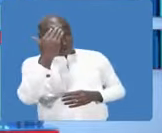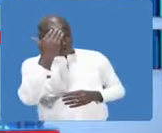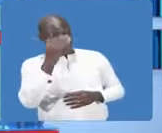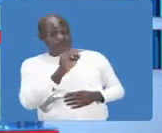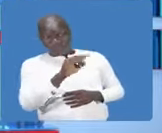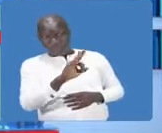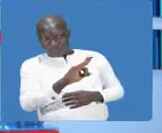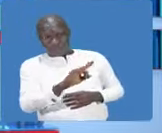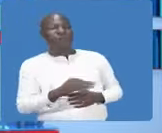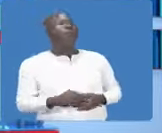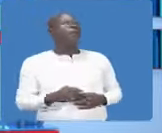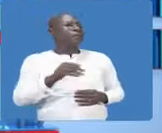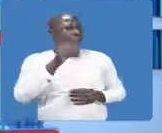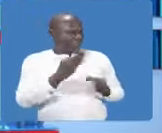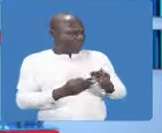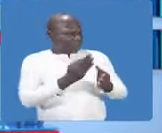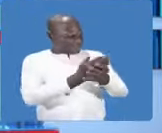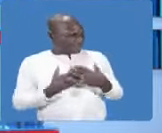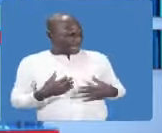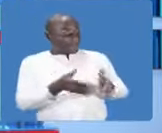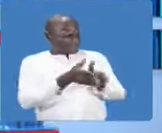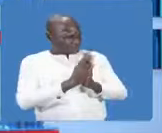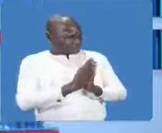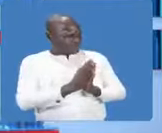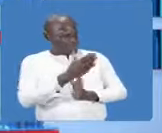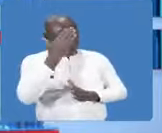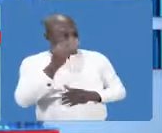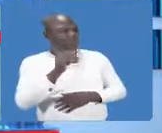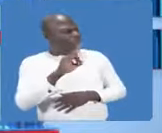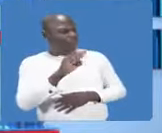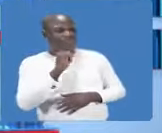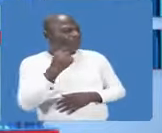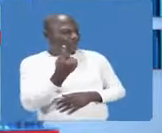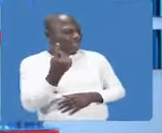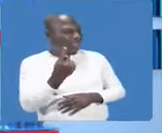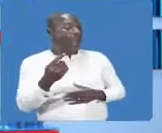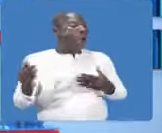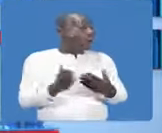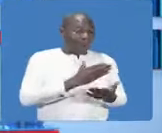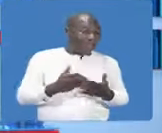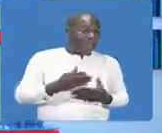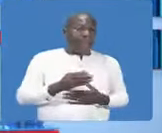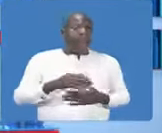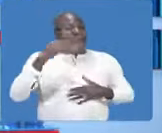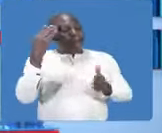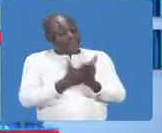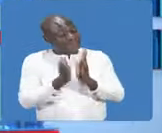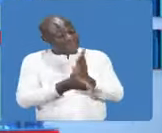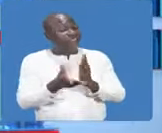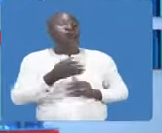fufu. Fufu, ye nifufu, unqua. Say a man can fufu, say a body of